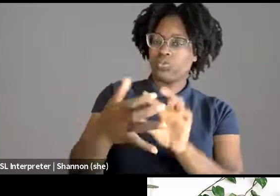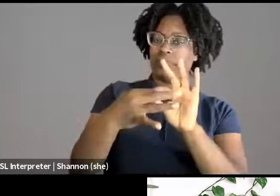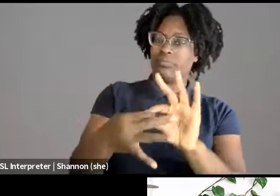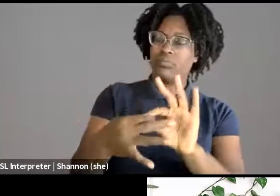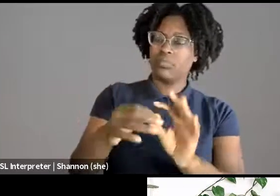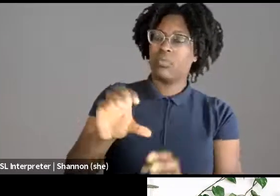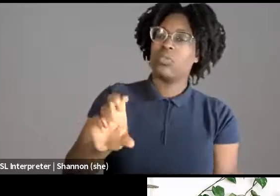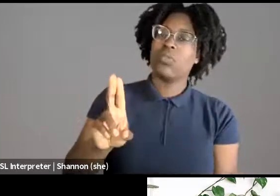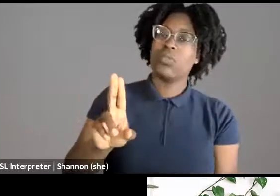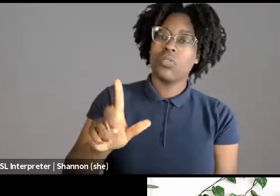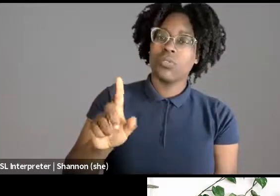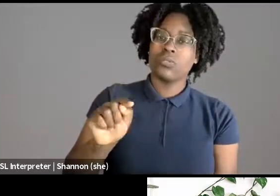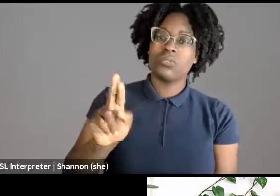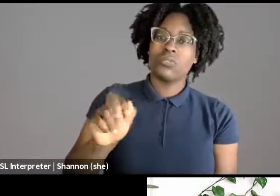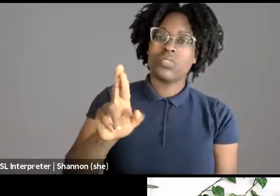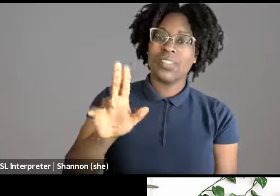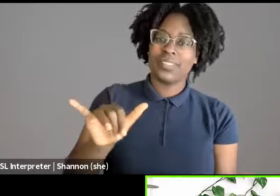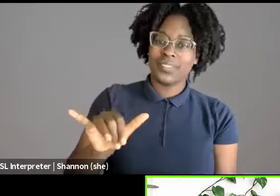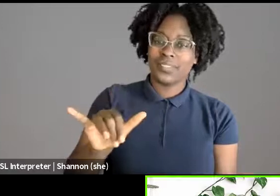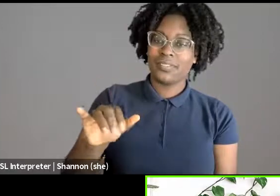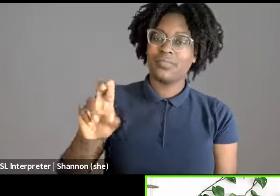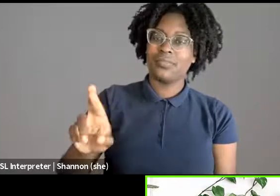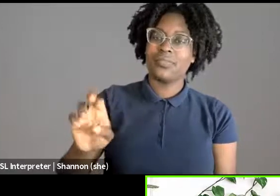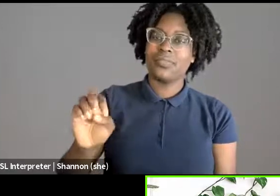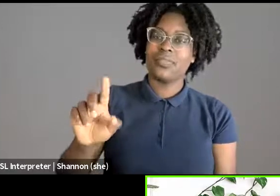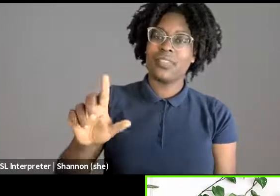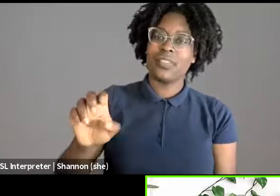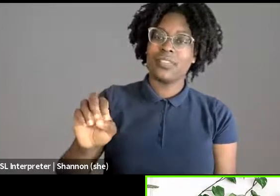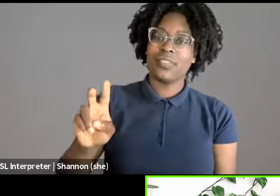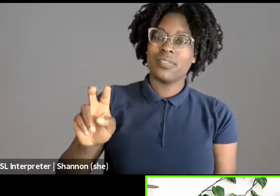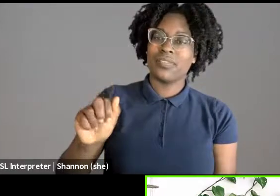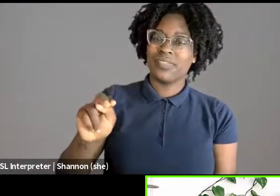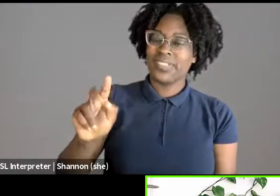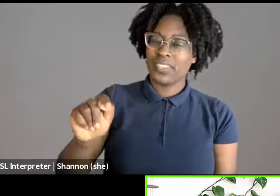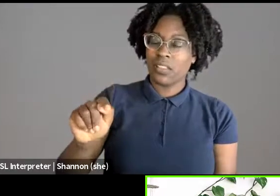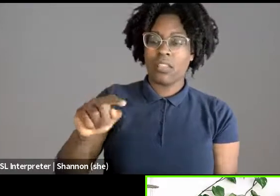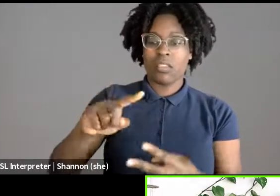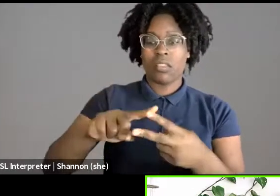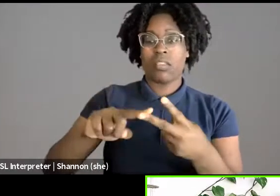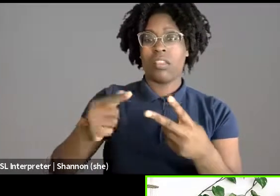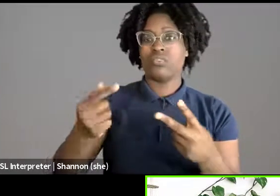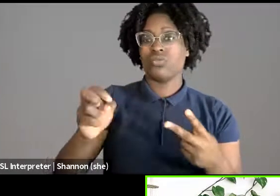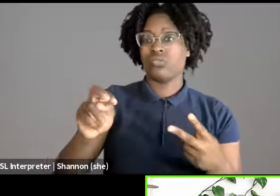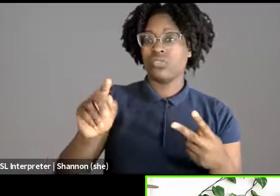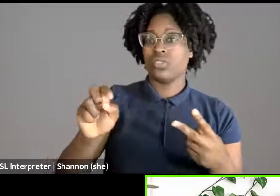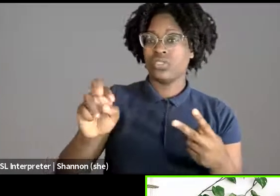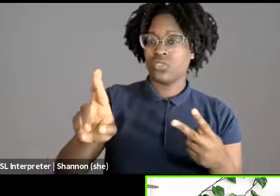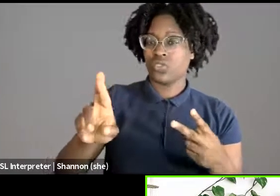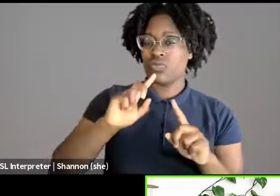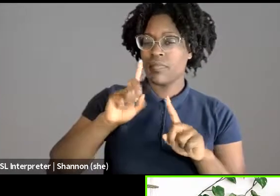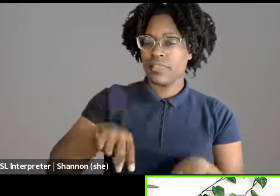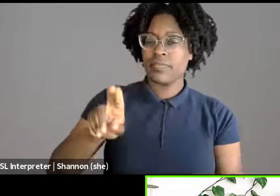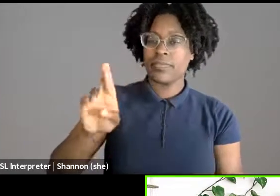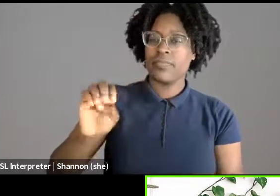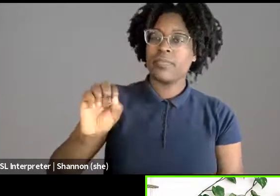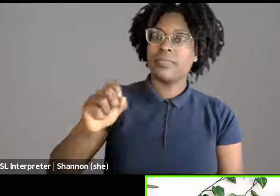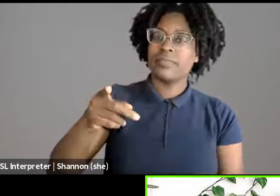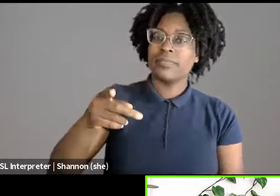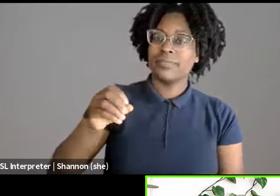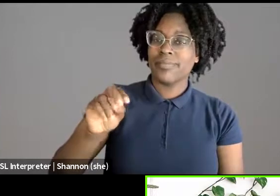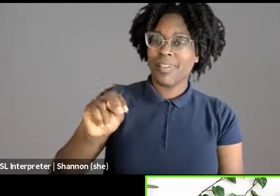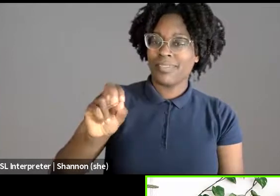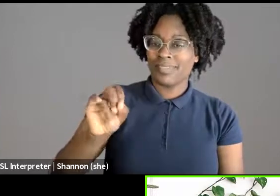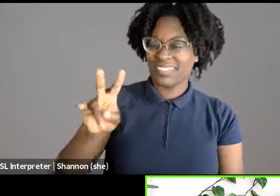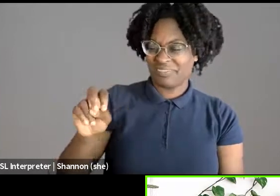into gender responsive as well. Okay, great. Yeah, culturally relevant is it's a term